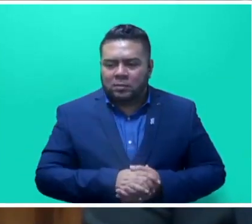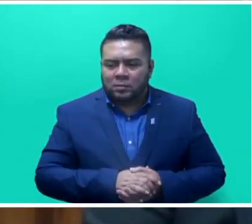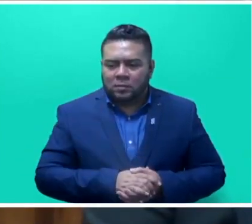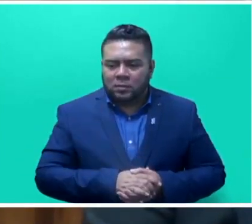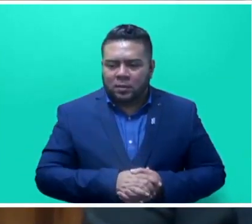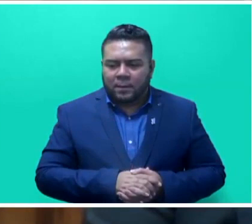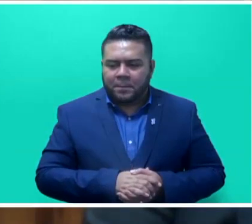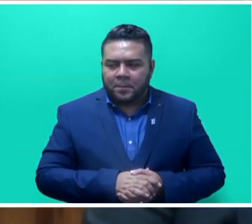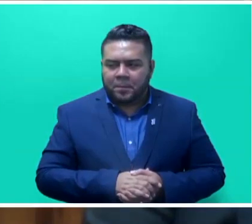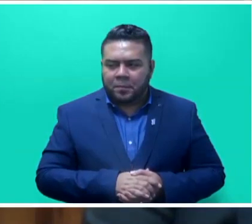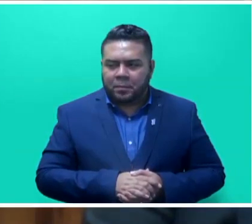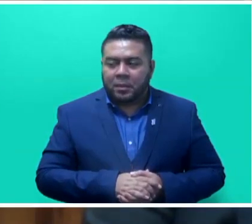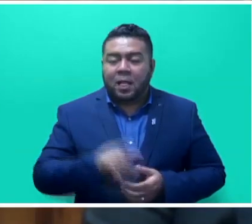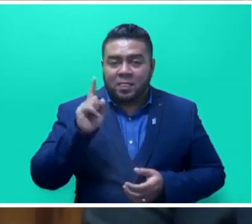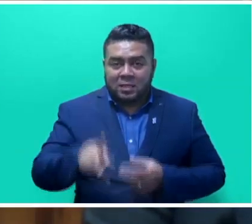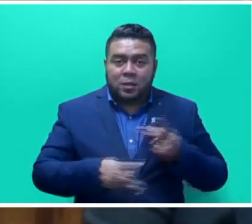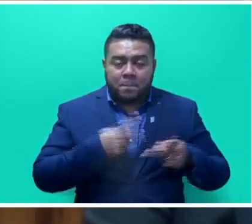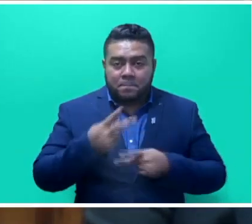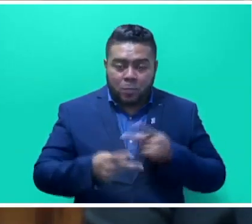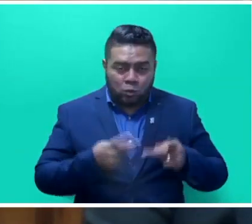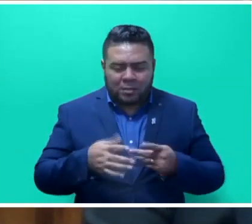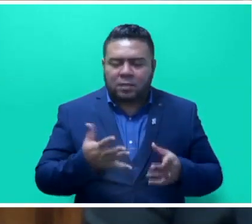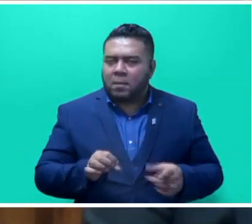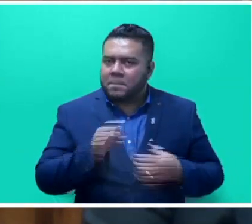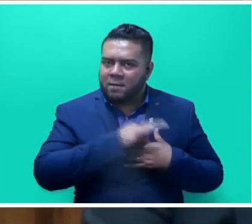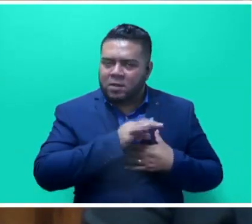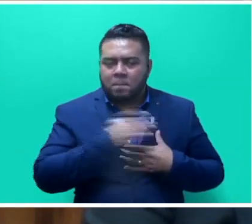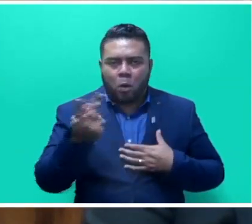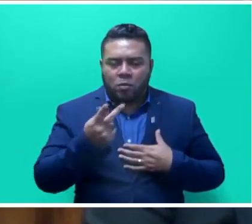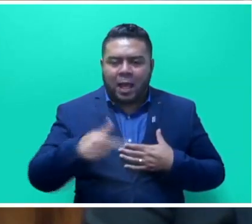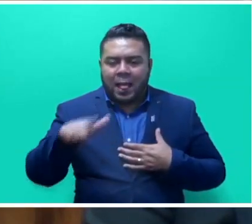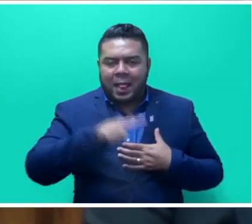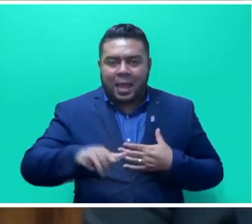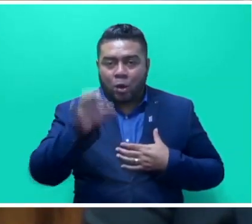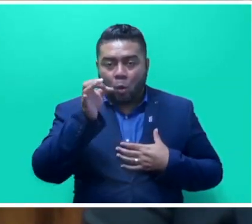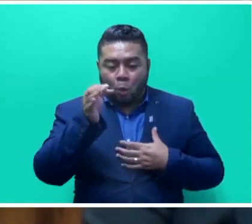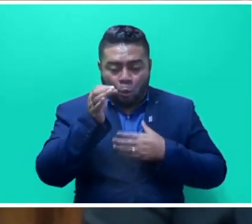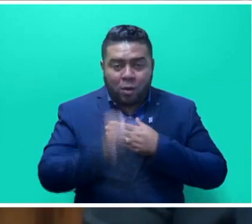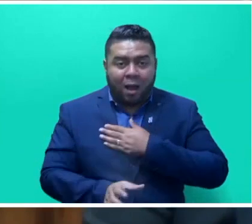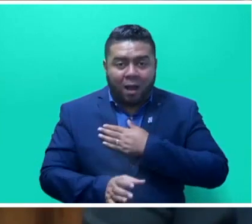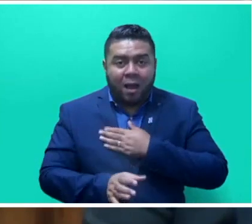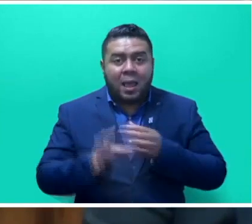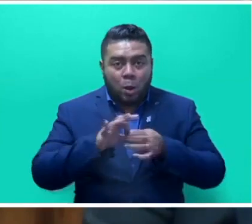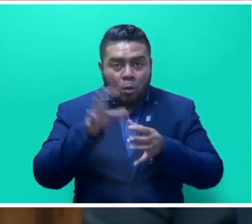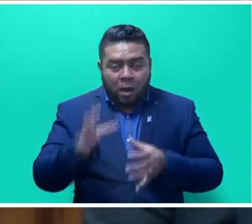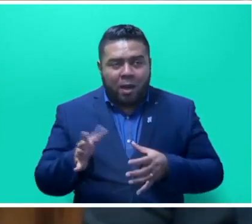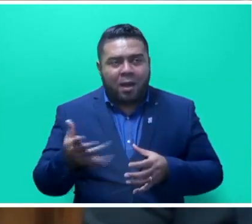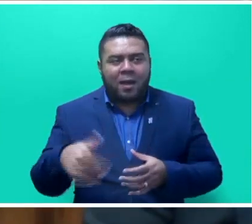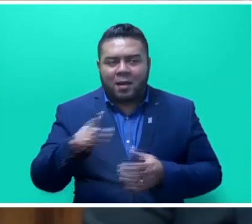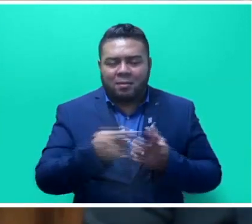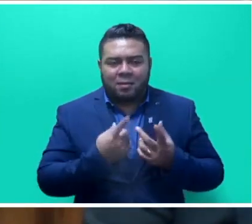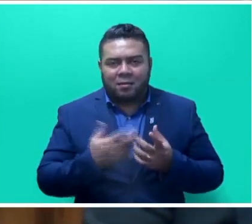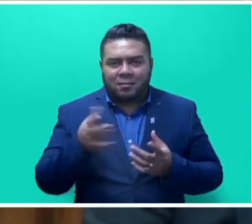lease. This process has benefited both land owners and settlers in these informal